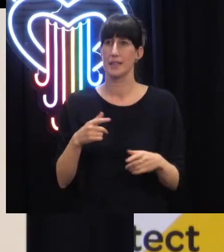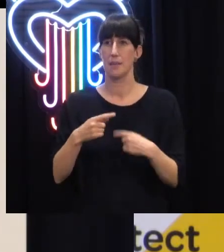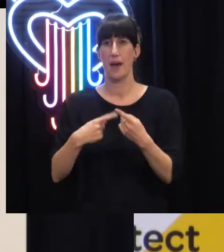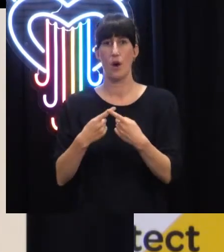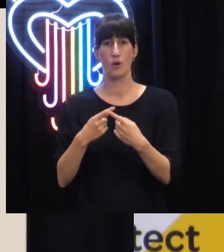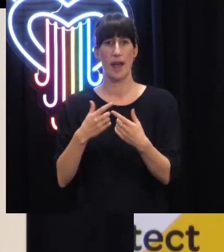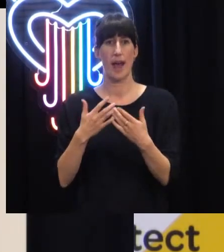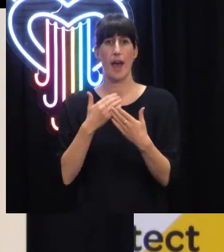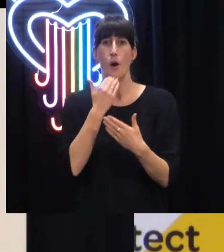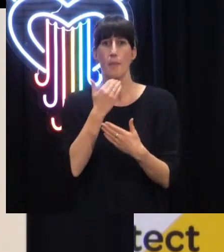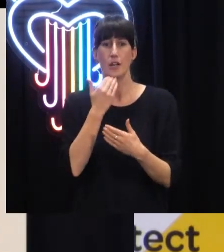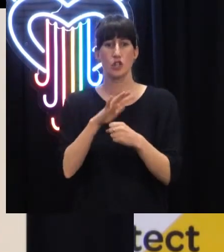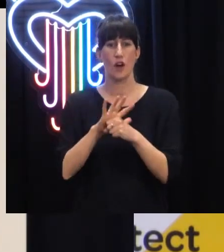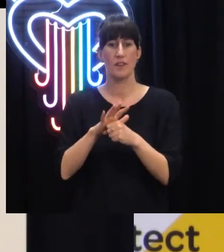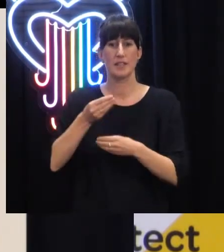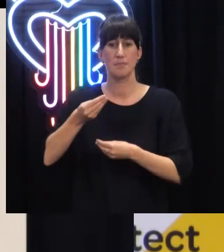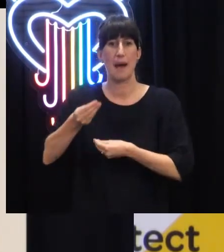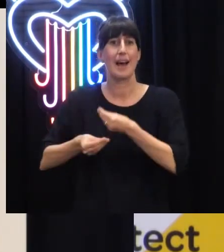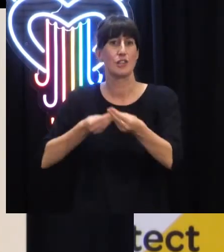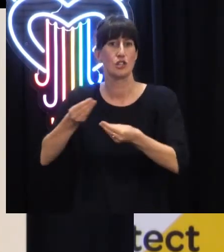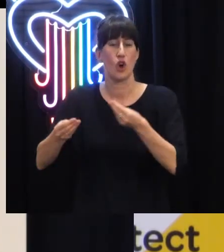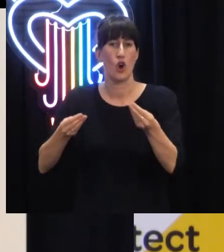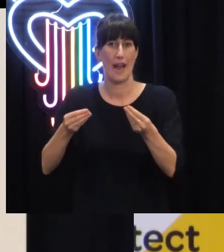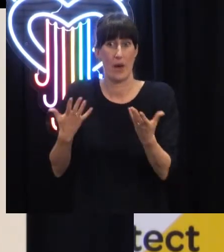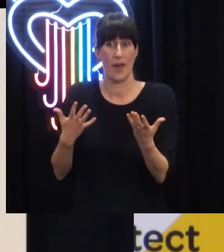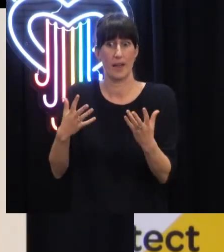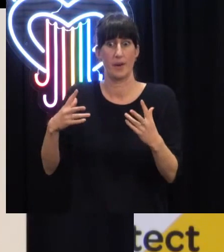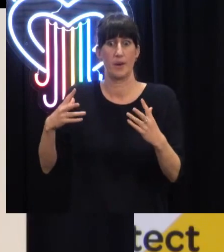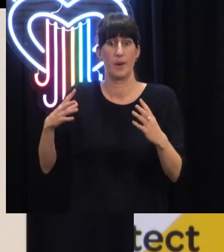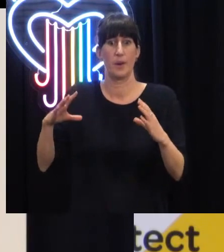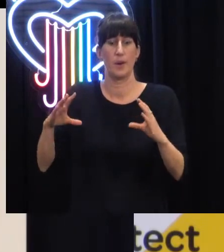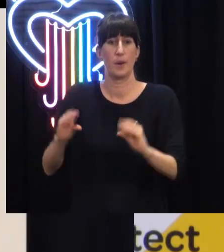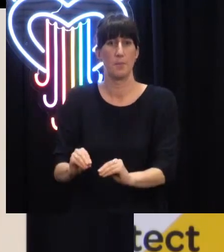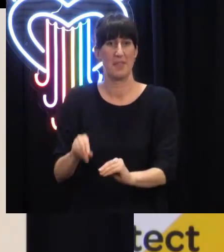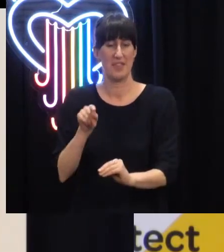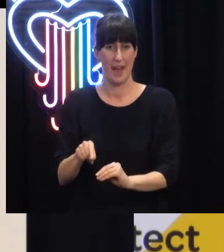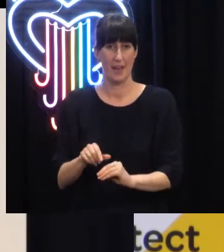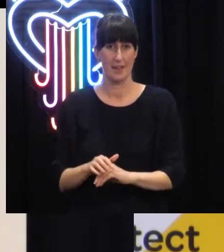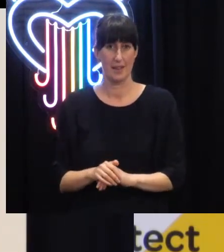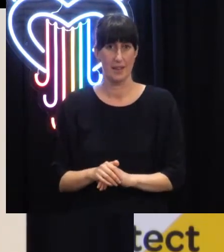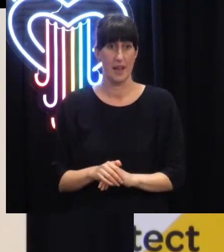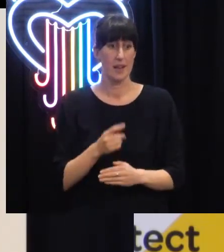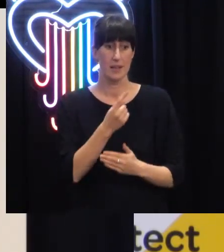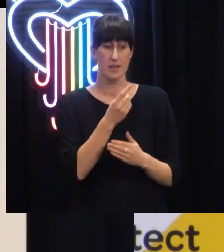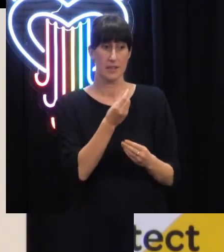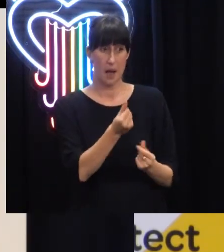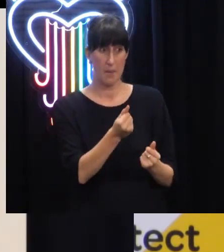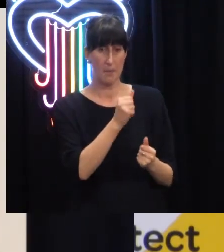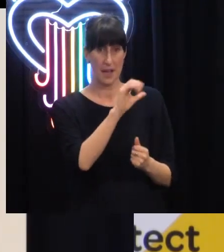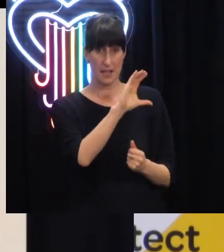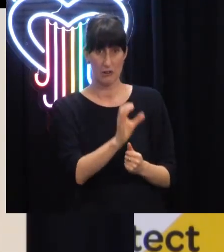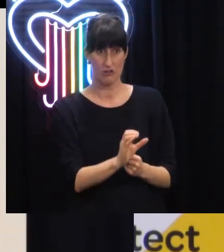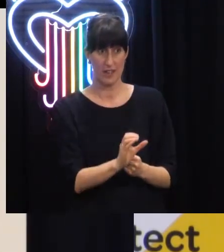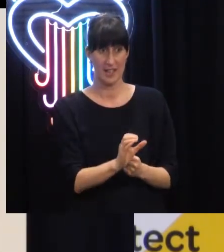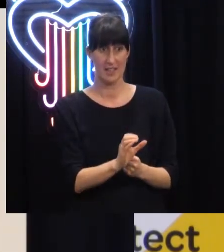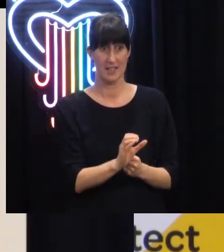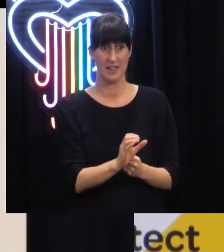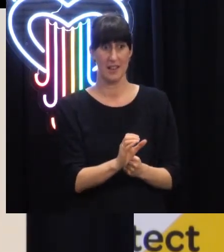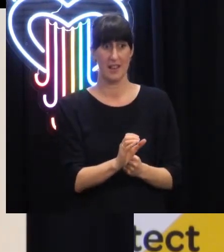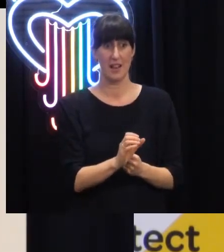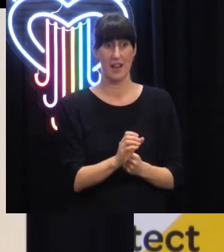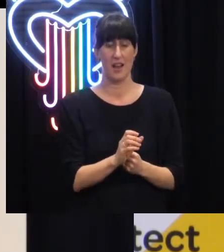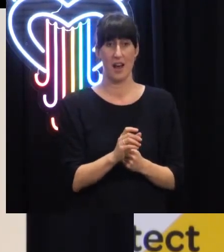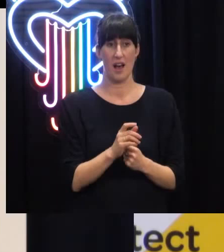happening. So there's very few countries who are doing nothing except vaccinating. Very, very few. In fact, even